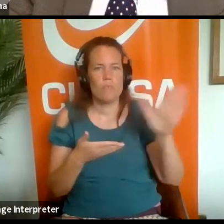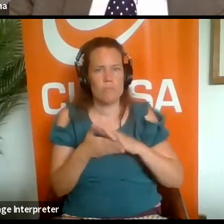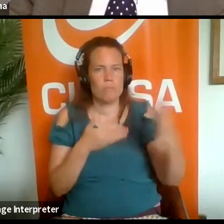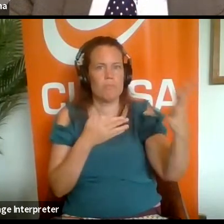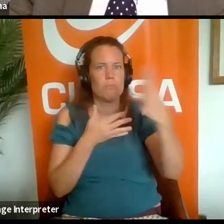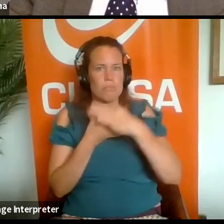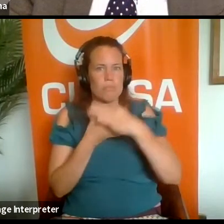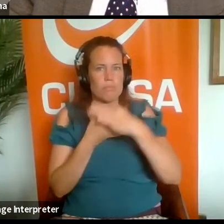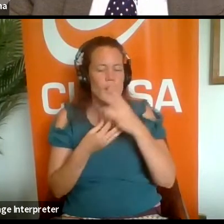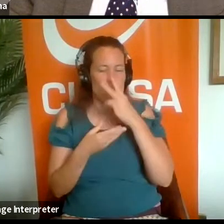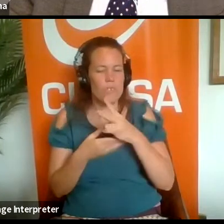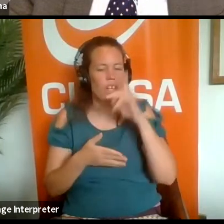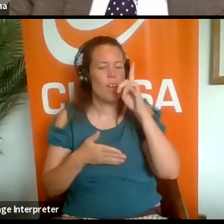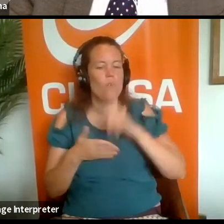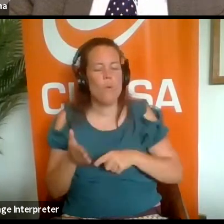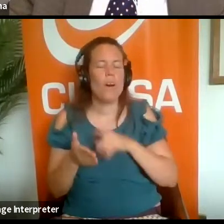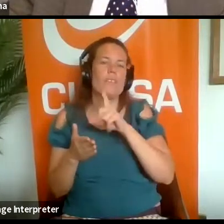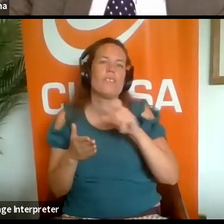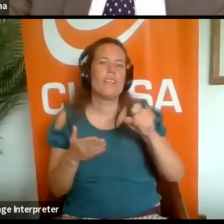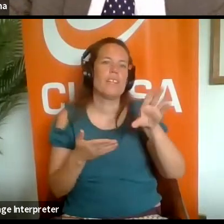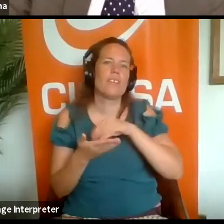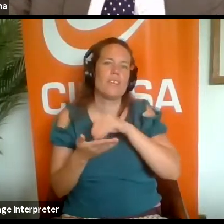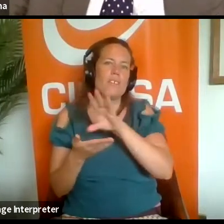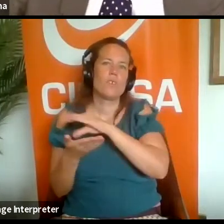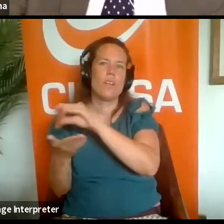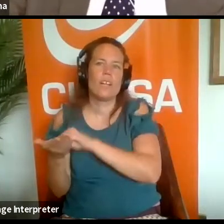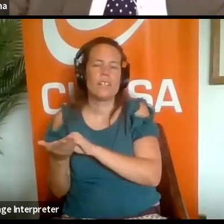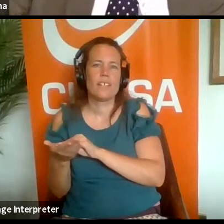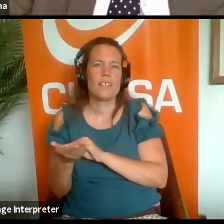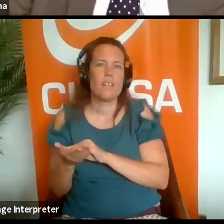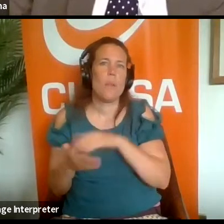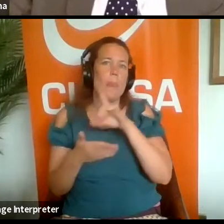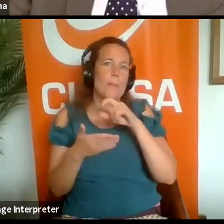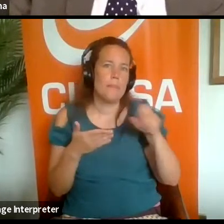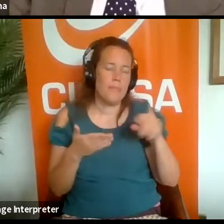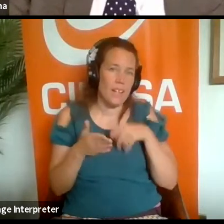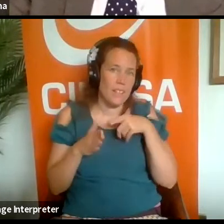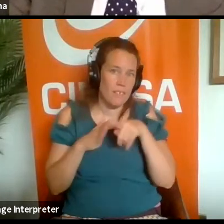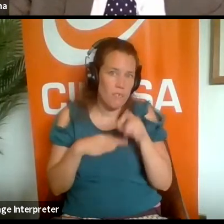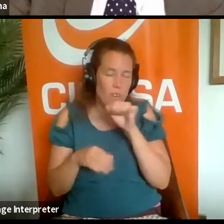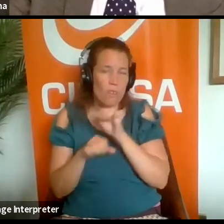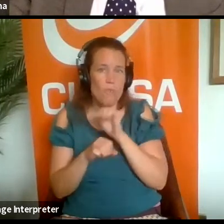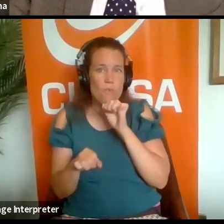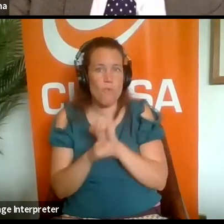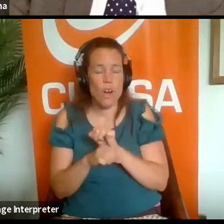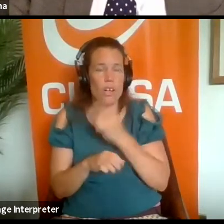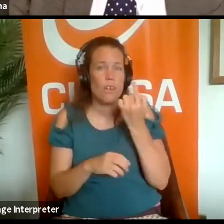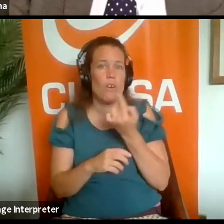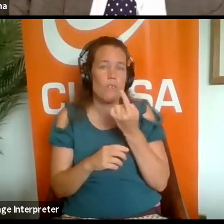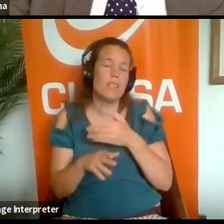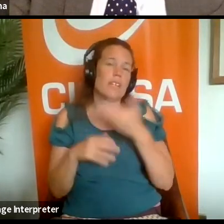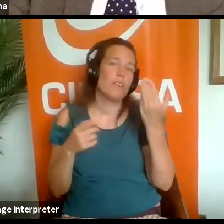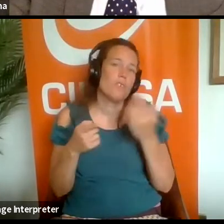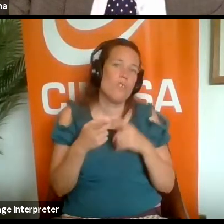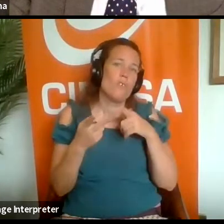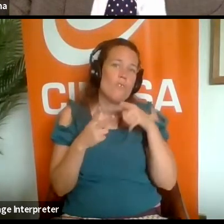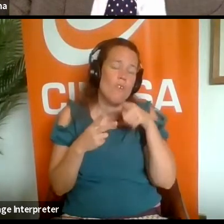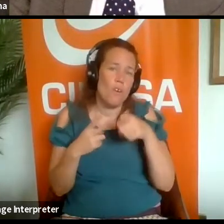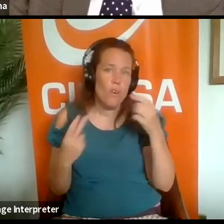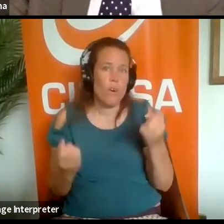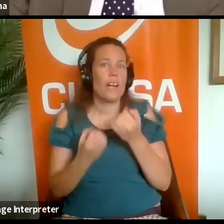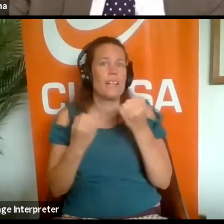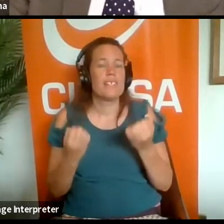of data you're collecting. Are you collecting data just for your work? Are you collecting data for an organization? And